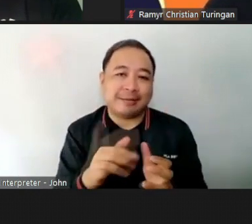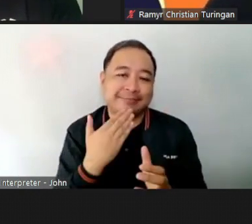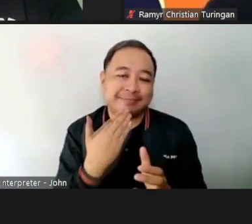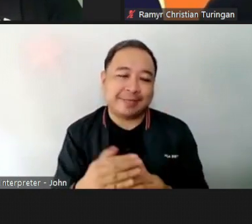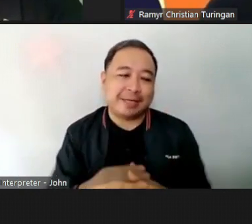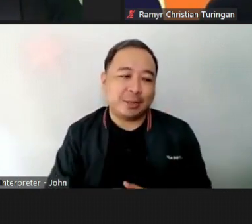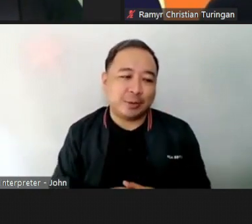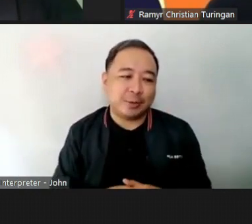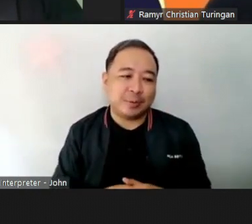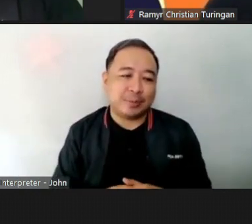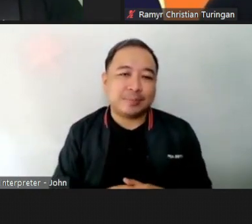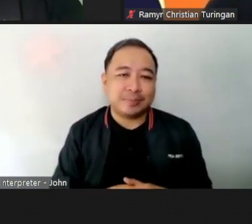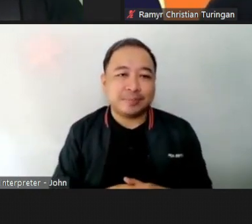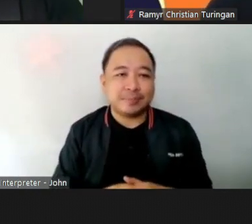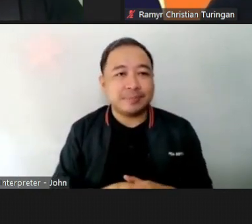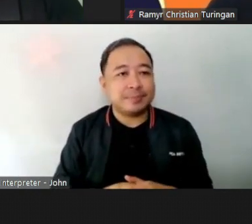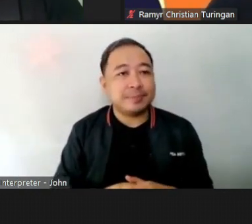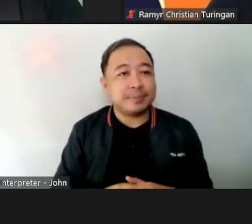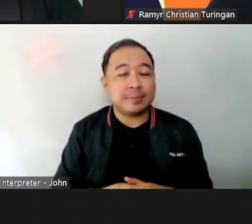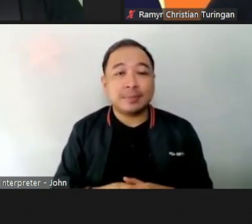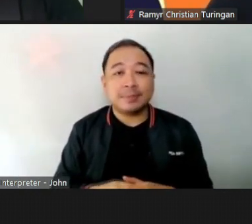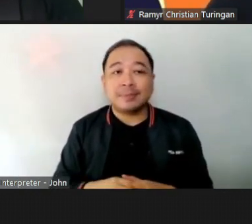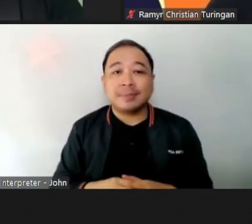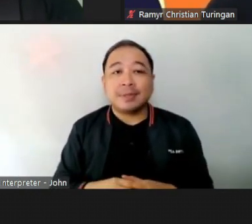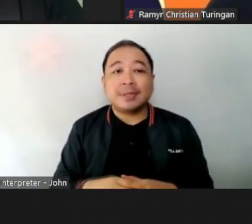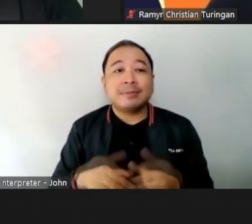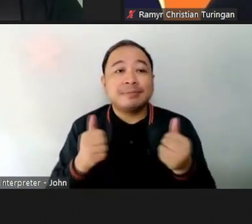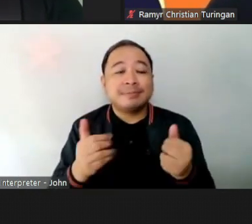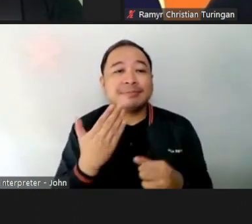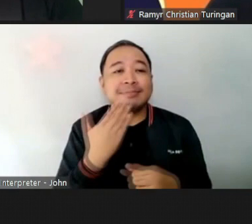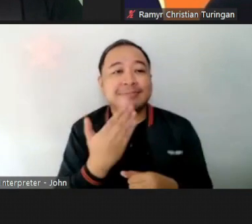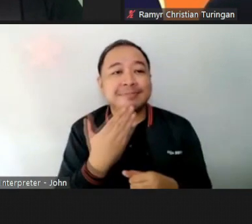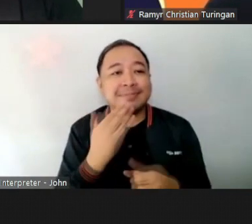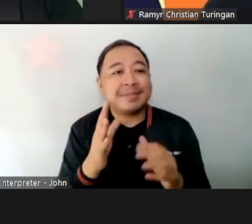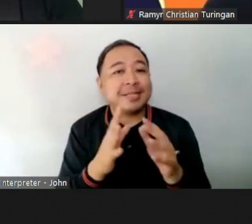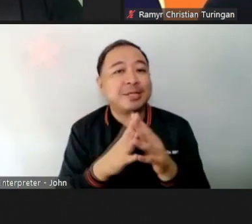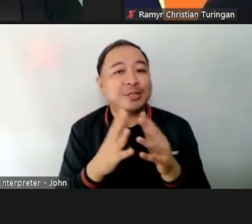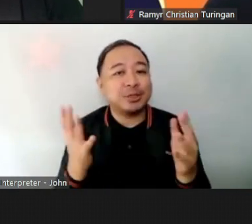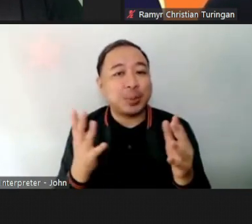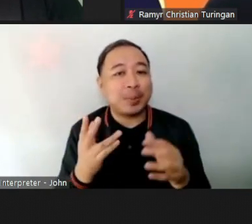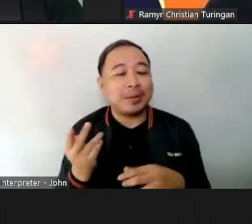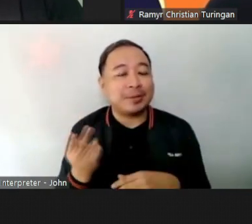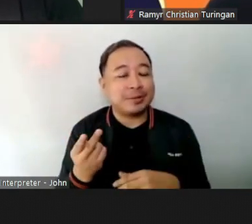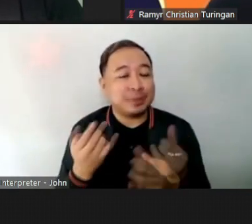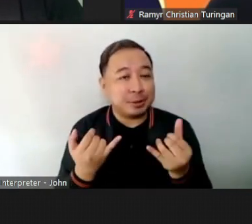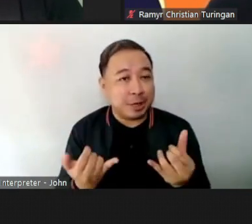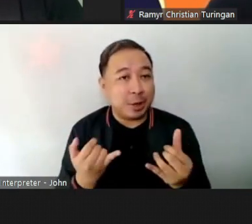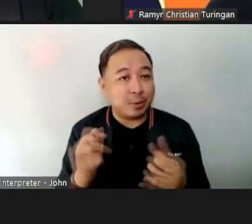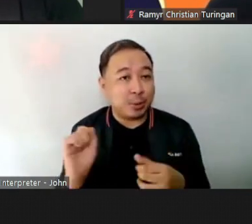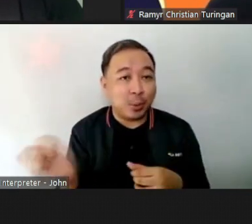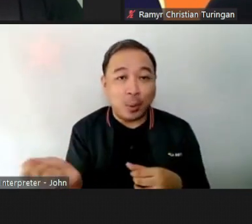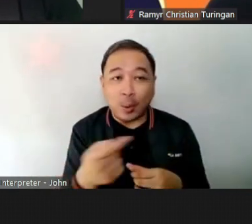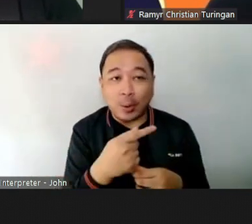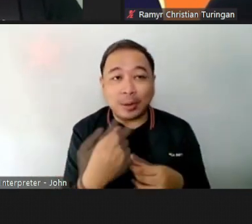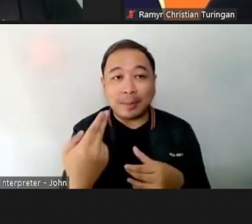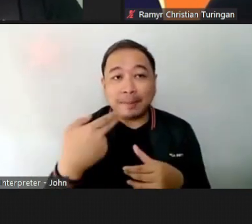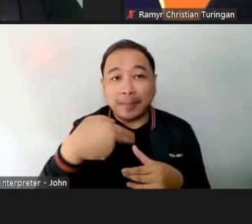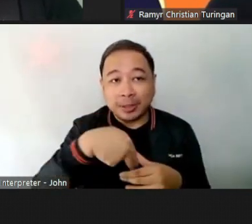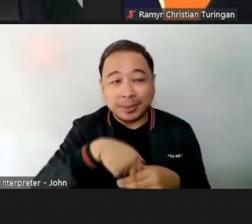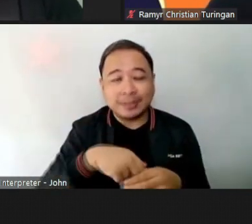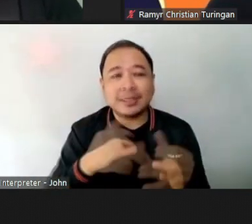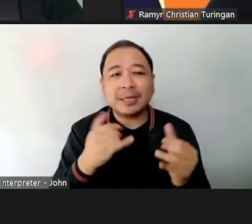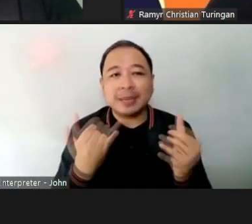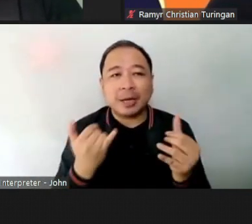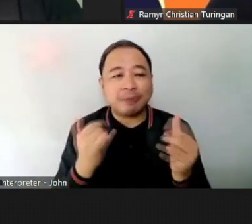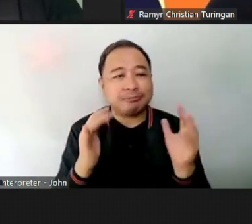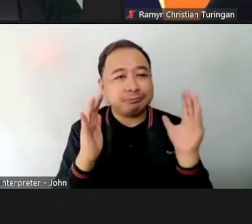everyone. That is all. Thank you. Thank you so much, Glay. Now, to all our participants, bigyan po natin